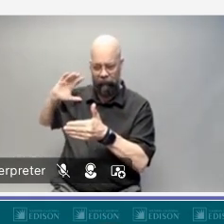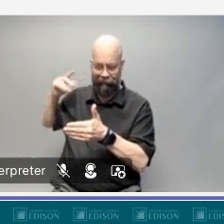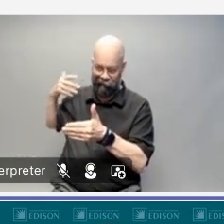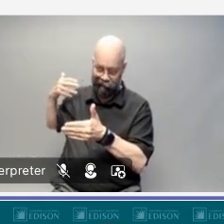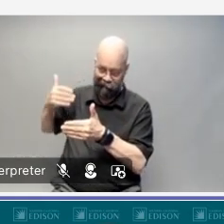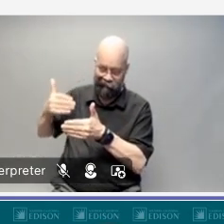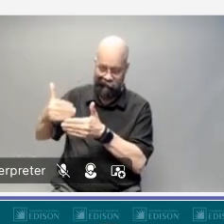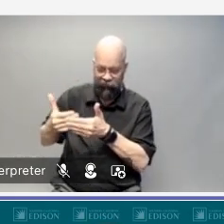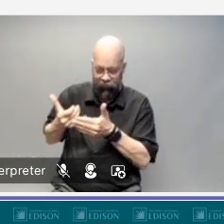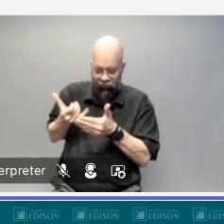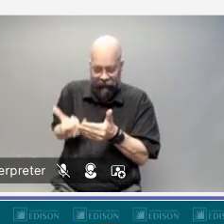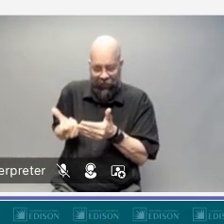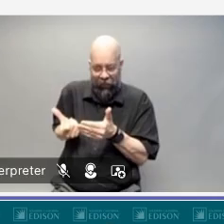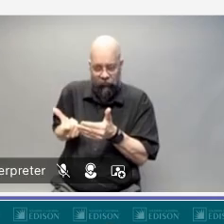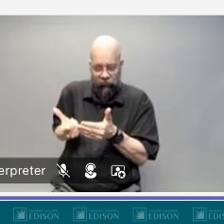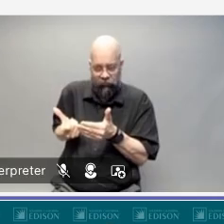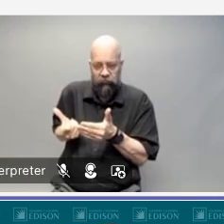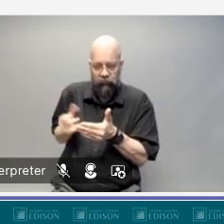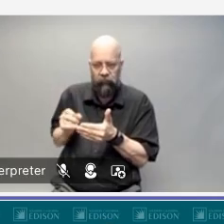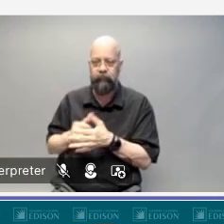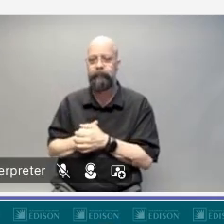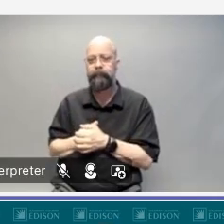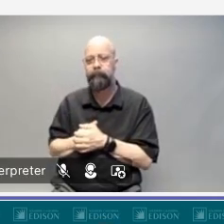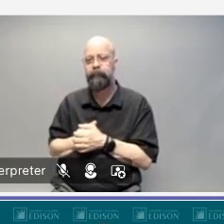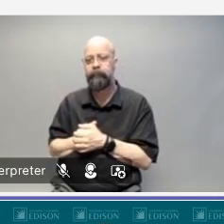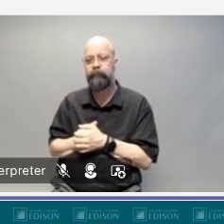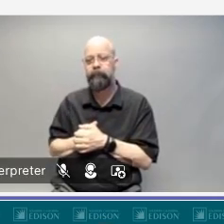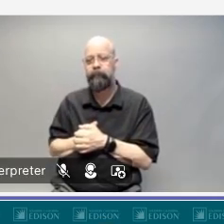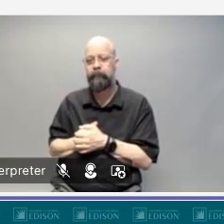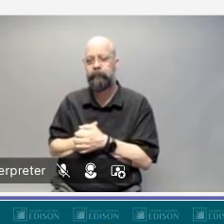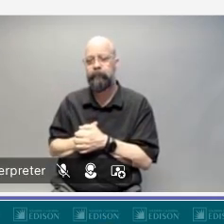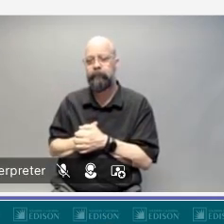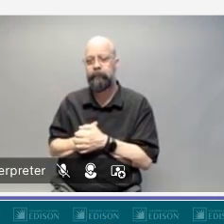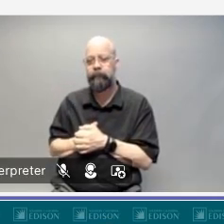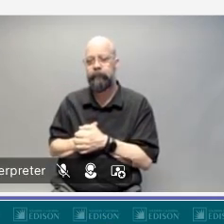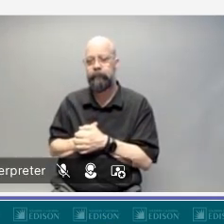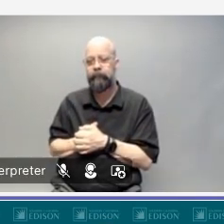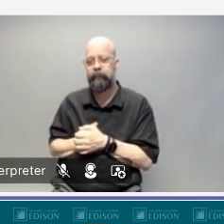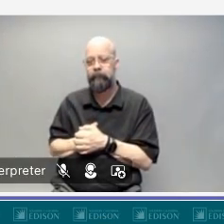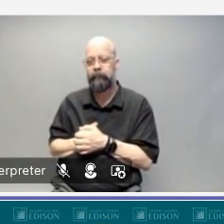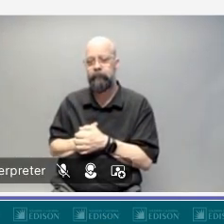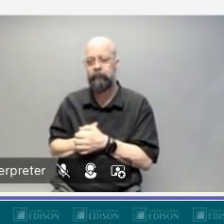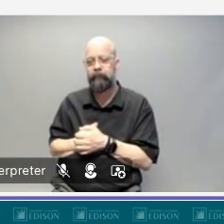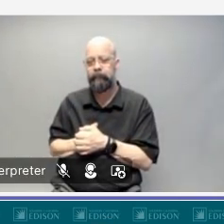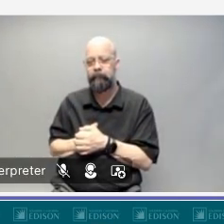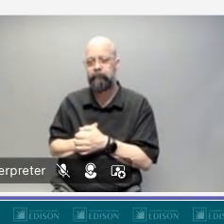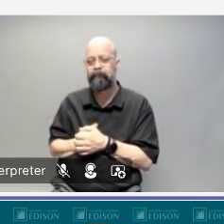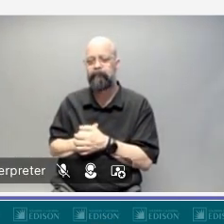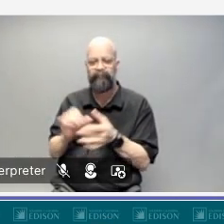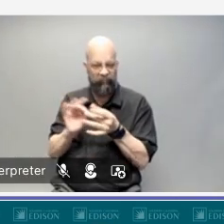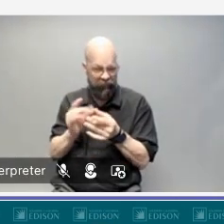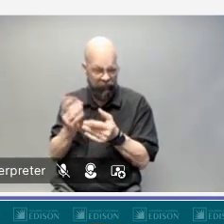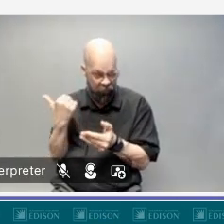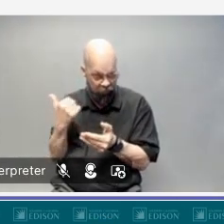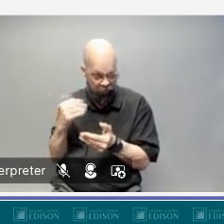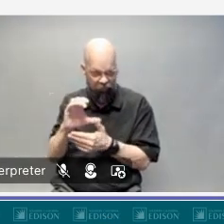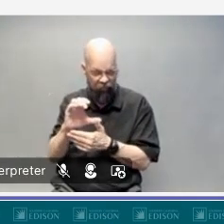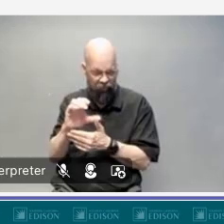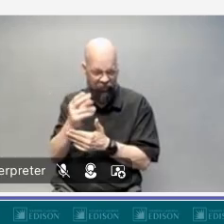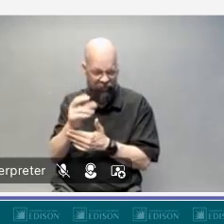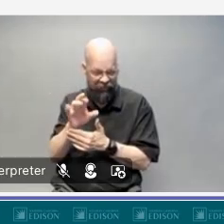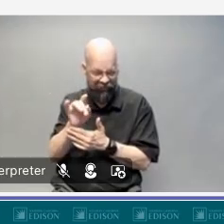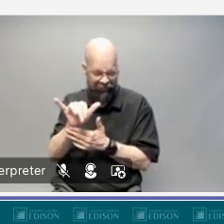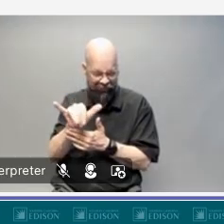this year's fire season. So as Christy mentioned earlier, we had a lot of rain early in